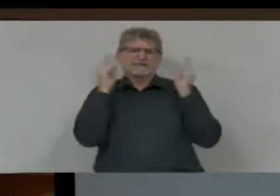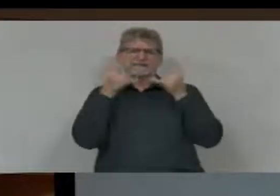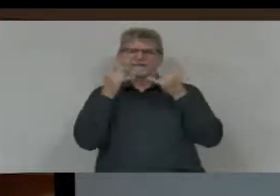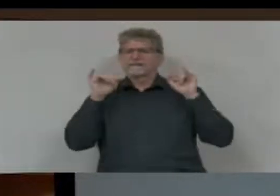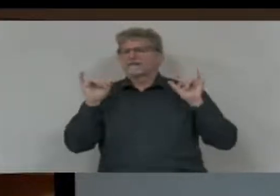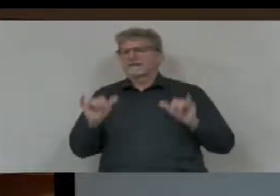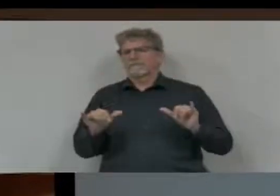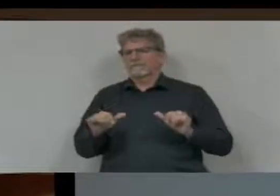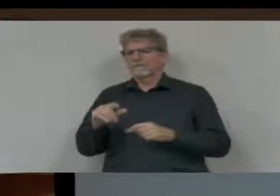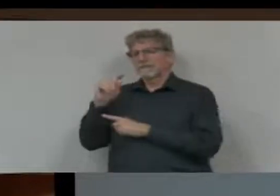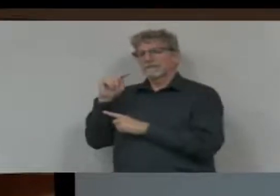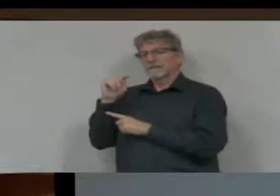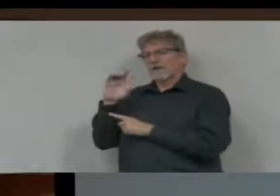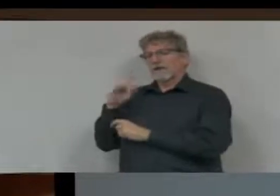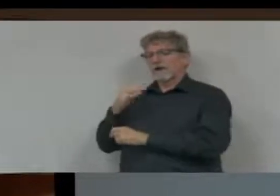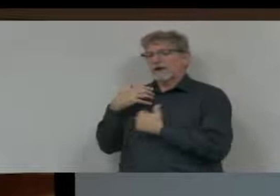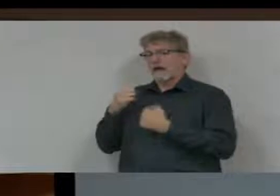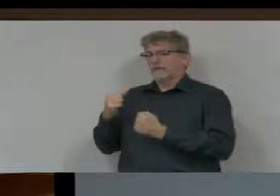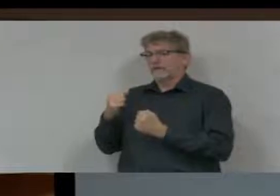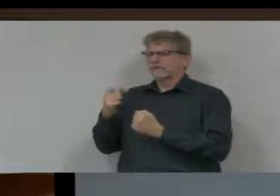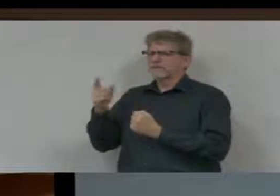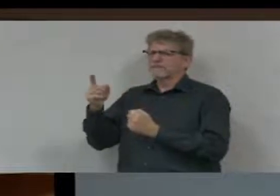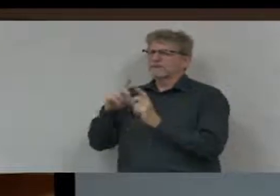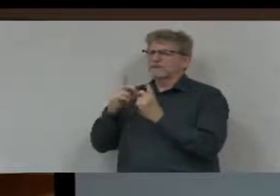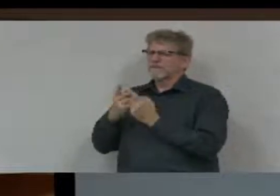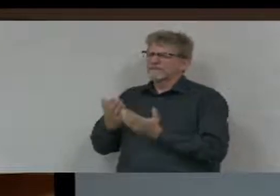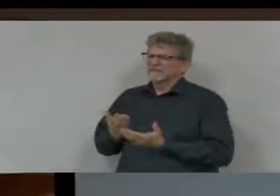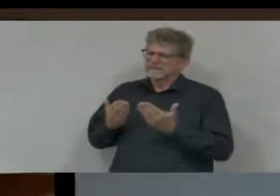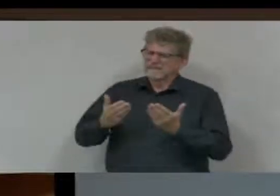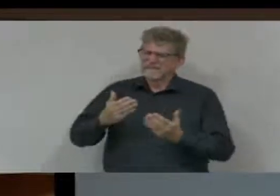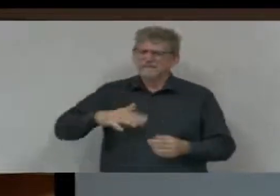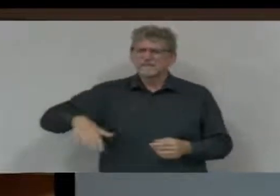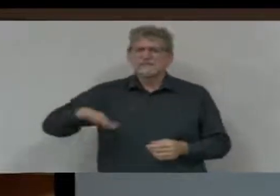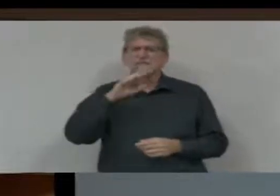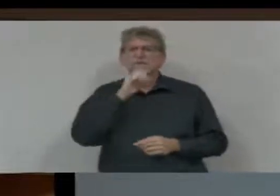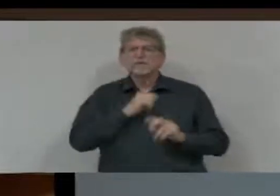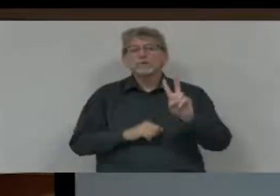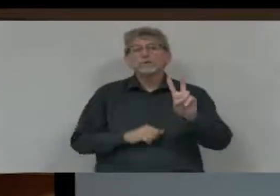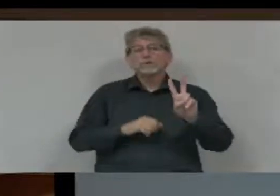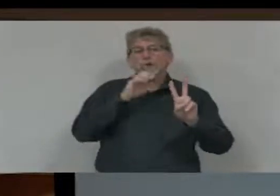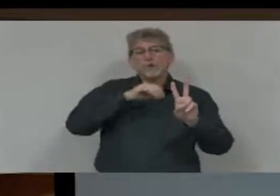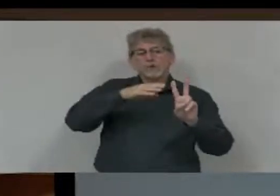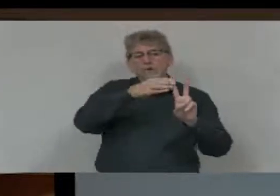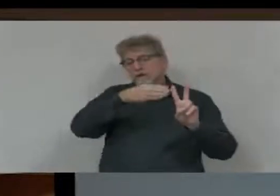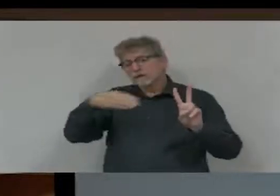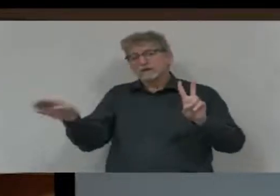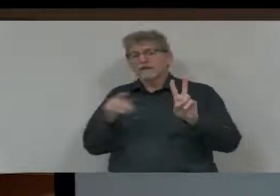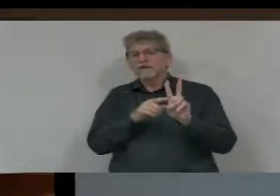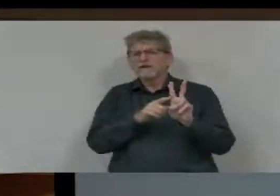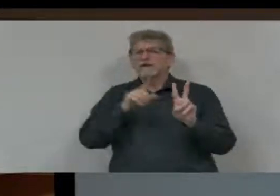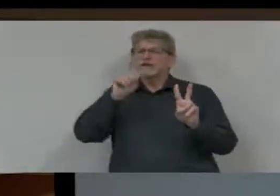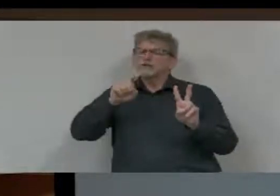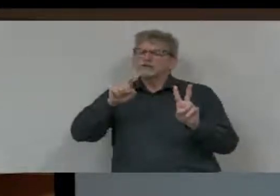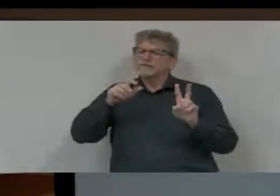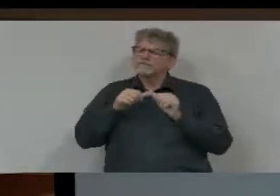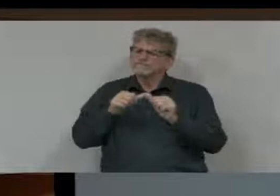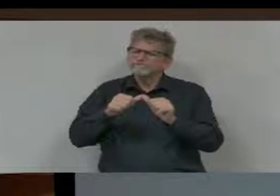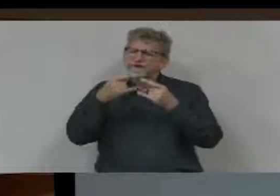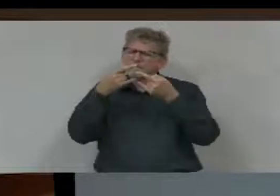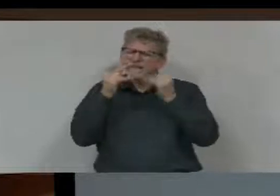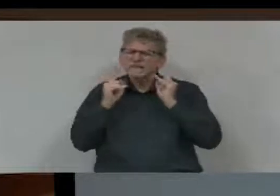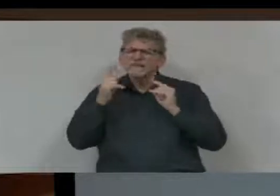strongly recommending that everyone older than 2 years of age continue to wear face coverings in businesses, indoor public